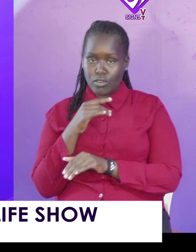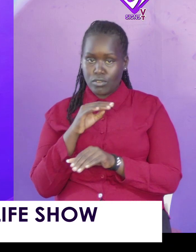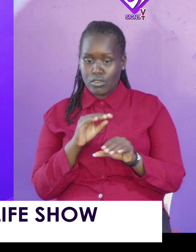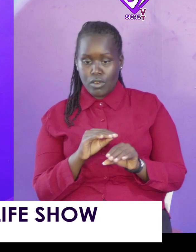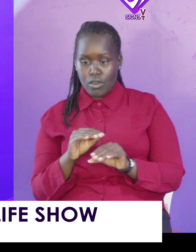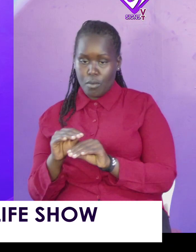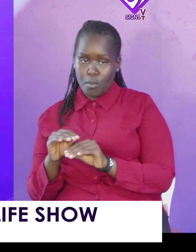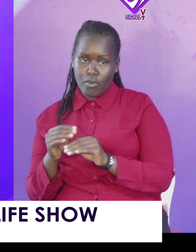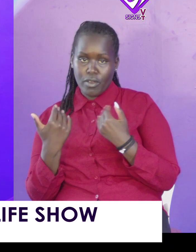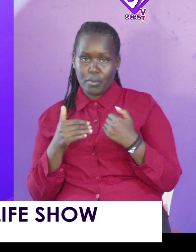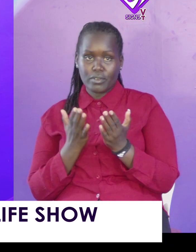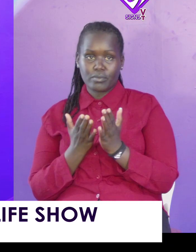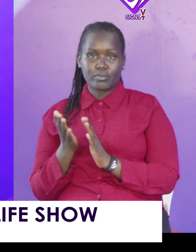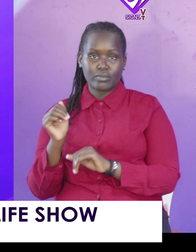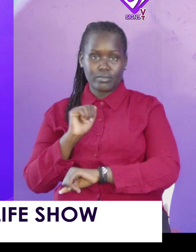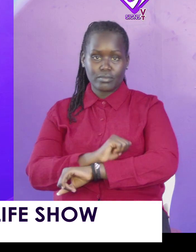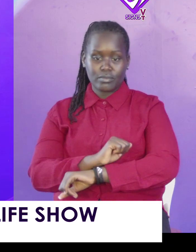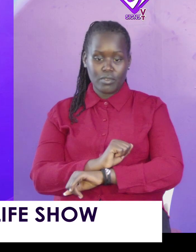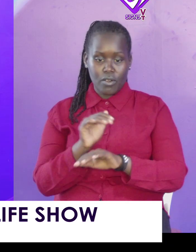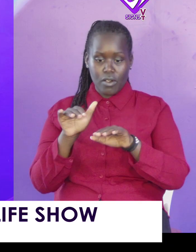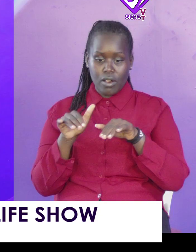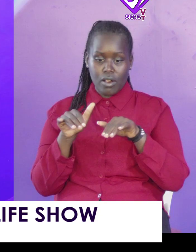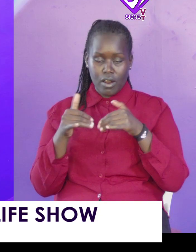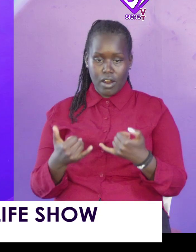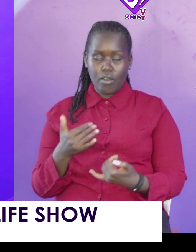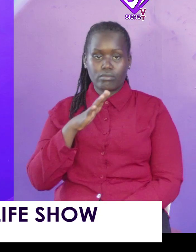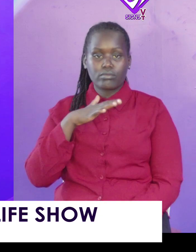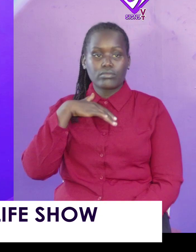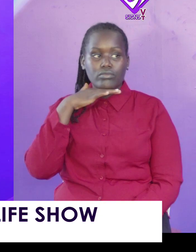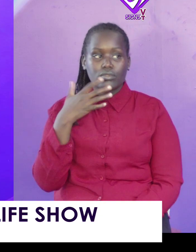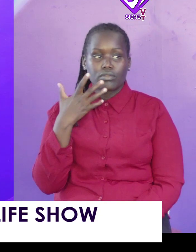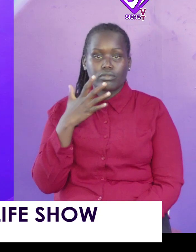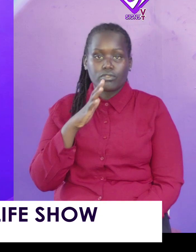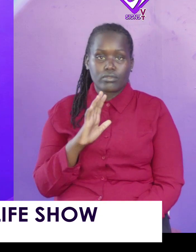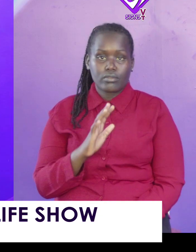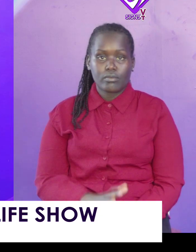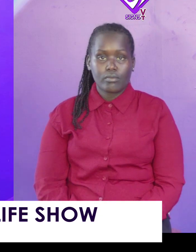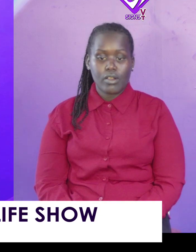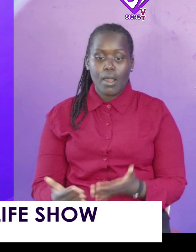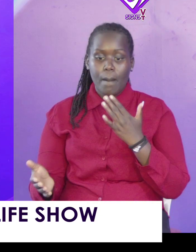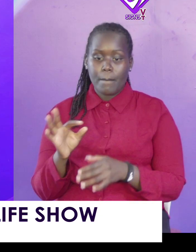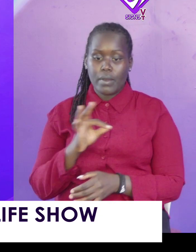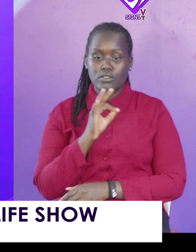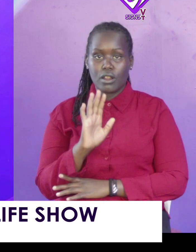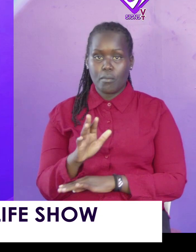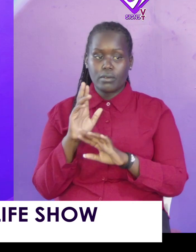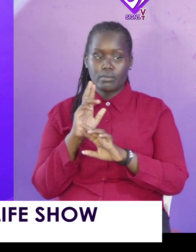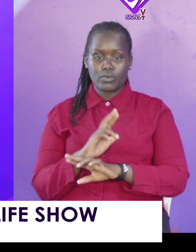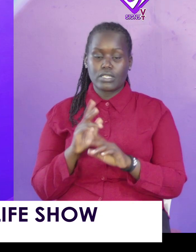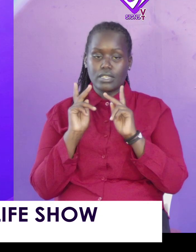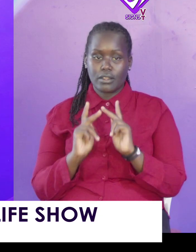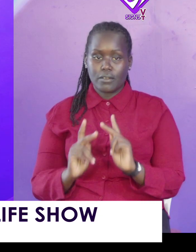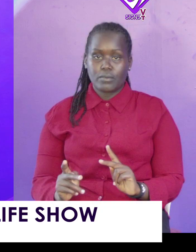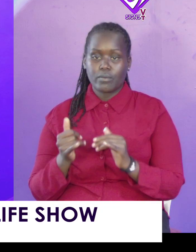me through schools. She's now late. May God rest her soul in eternal peace. She was trying her best